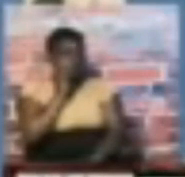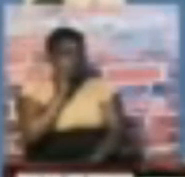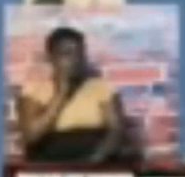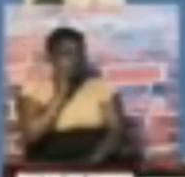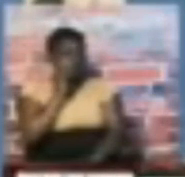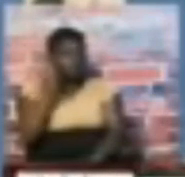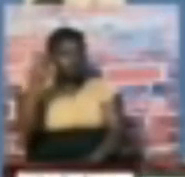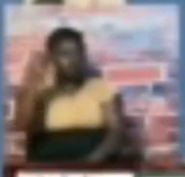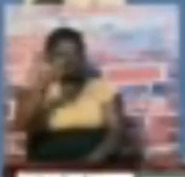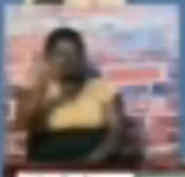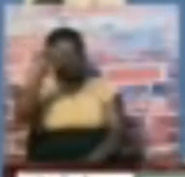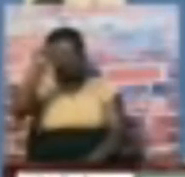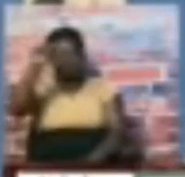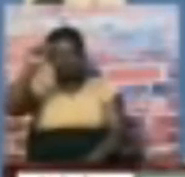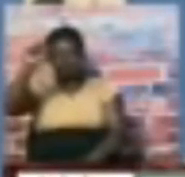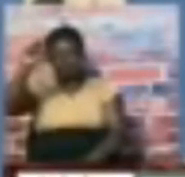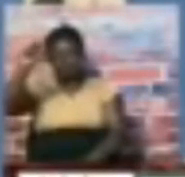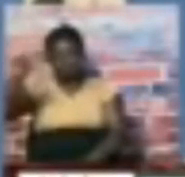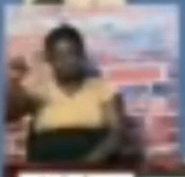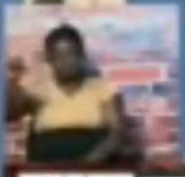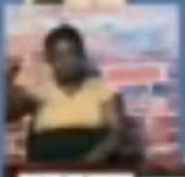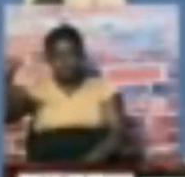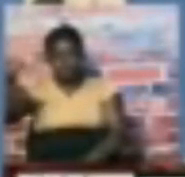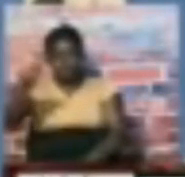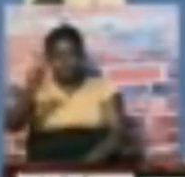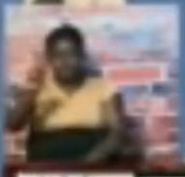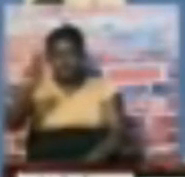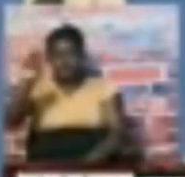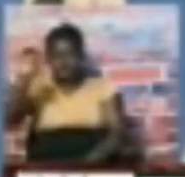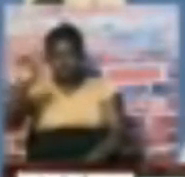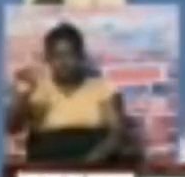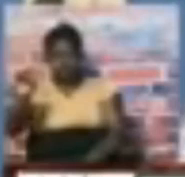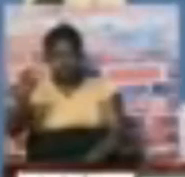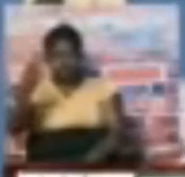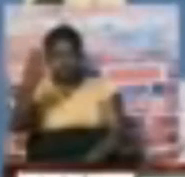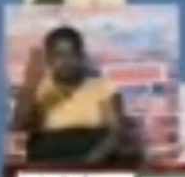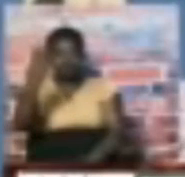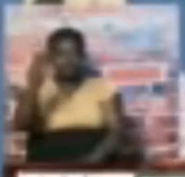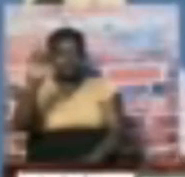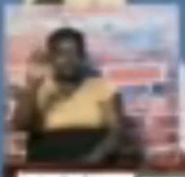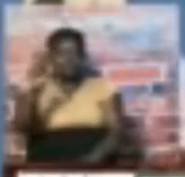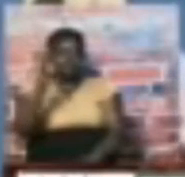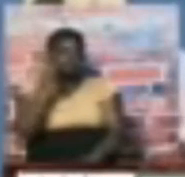Guangzhou Dongsong Energy Group, 38 million shillings and 5,000 masks.